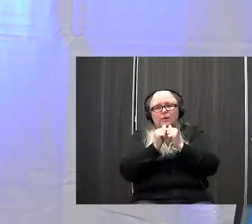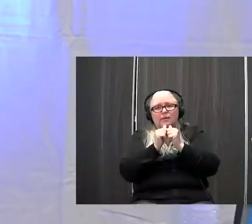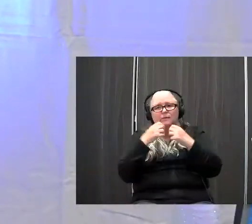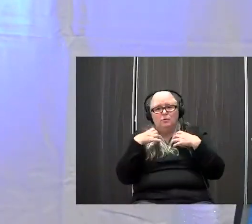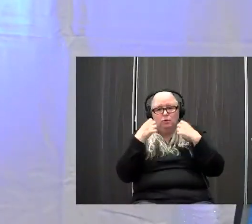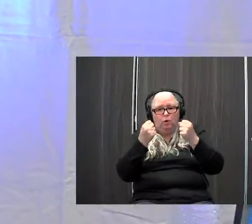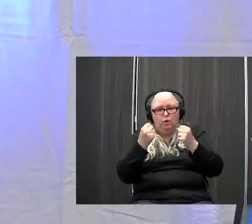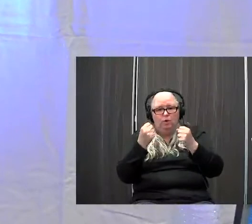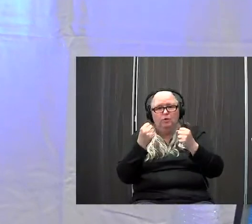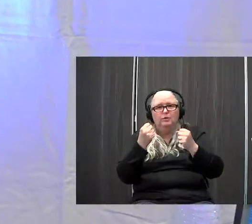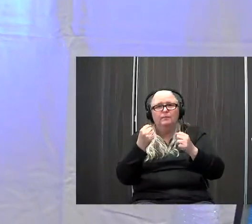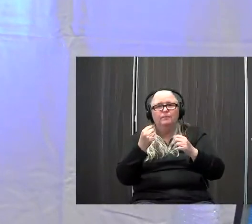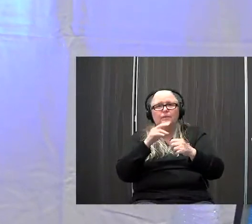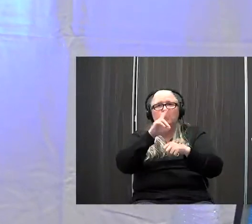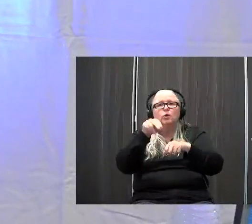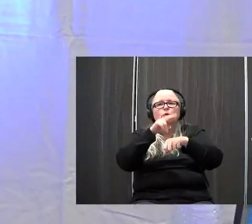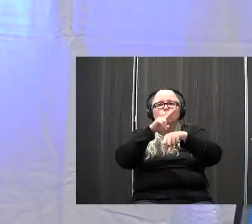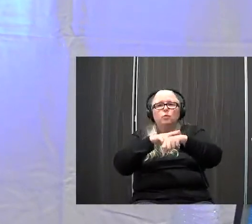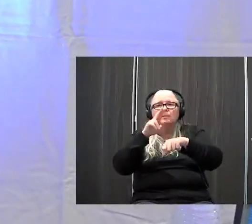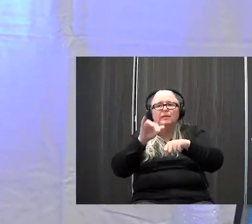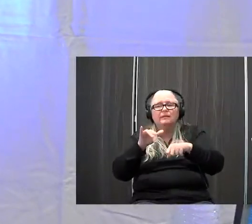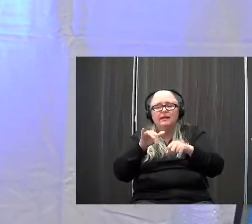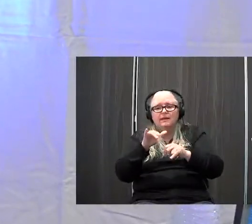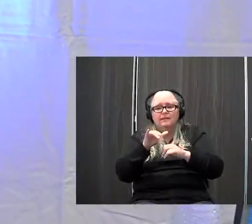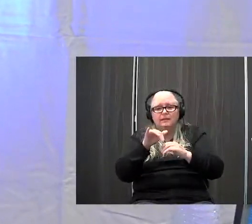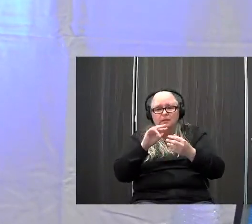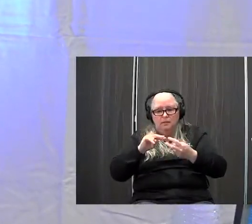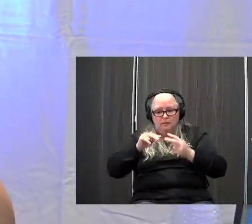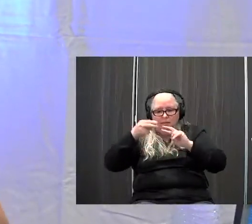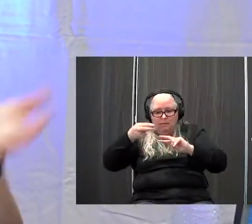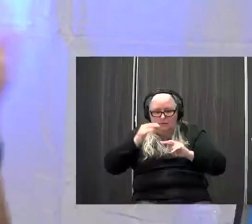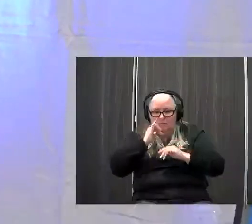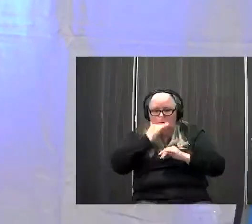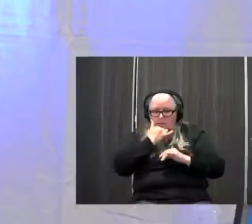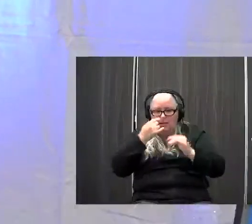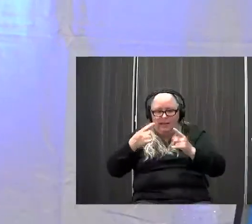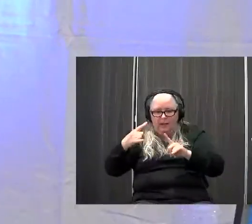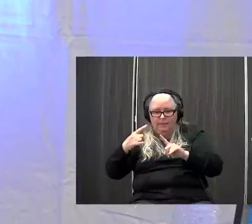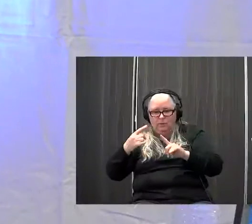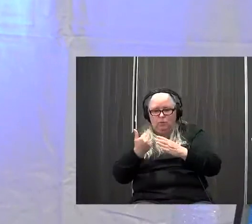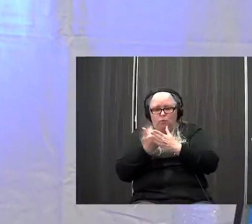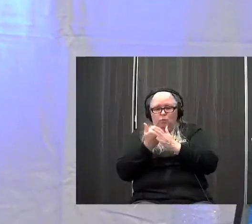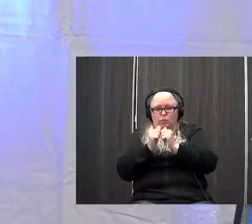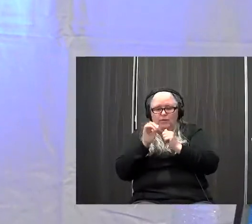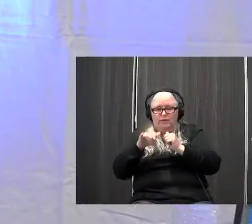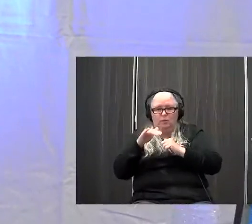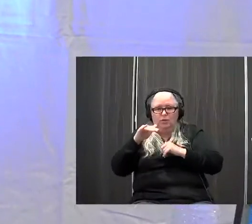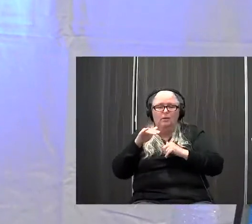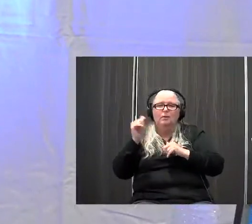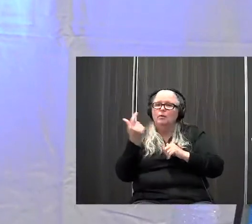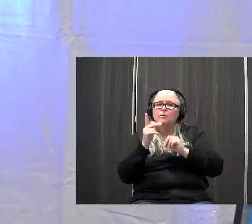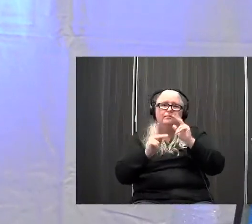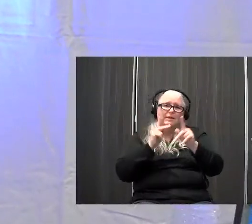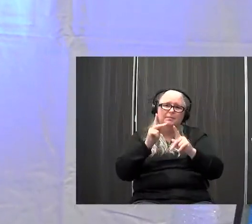the misspelling happens new to the child. So everyone is unique, and we all